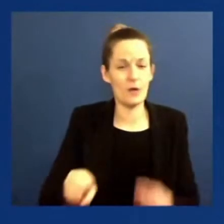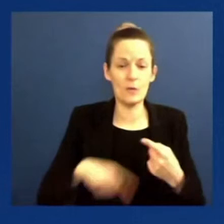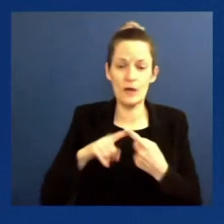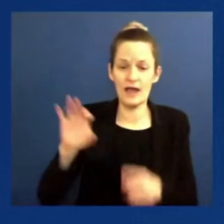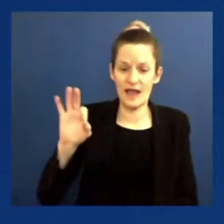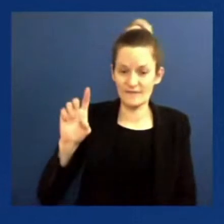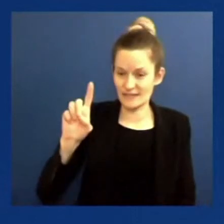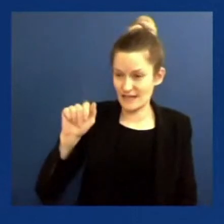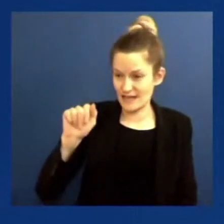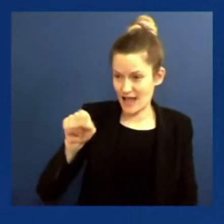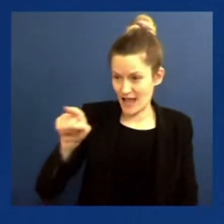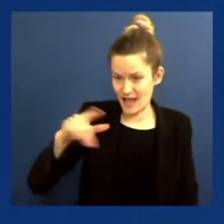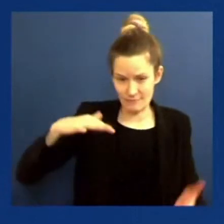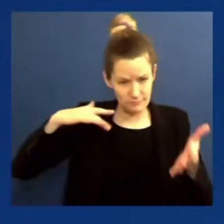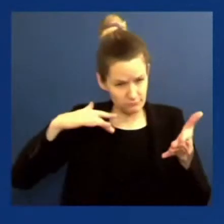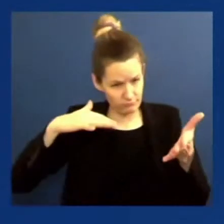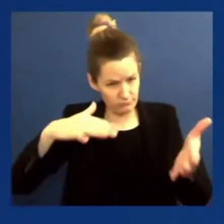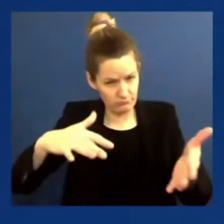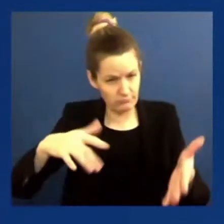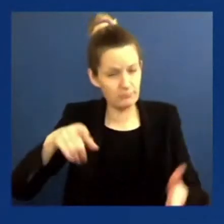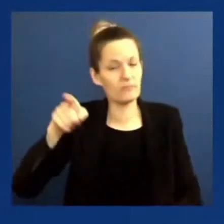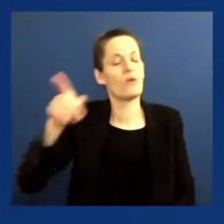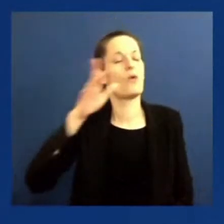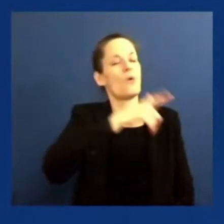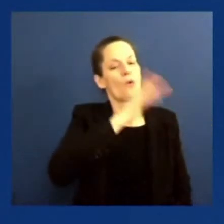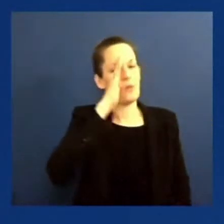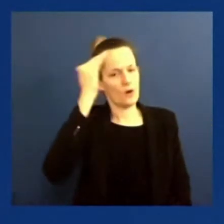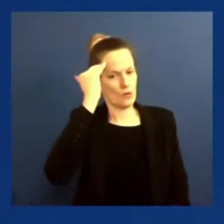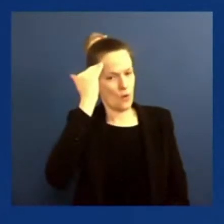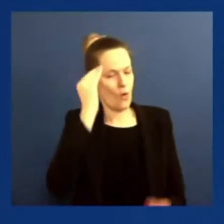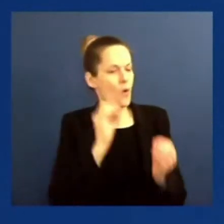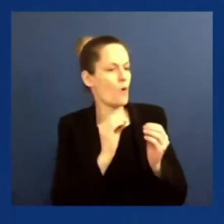Next question. Let's go to Caitlin Collins, CNN.